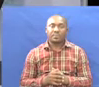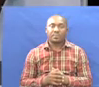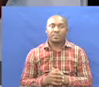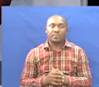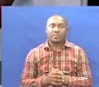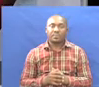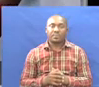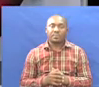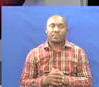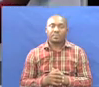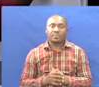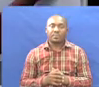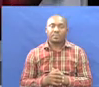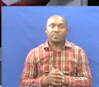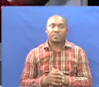laboratory